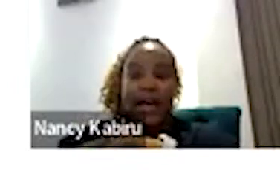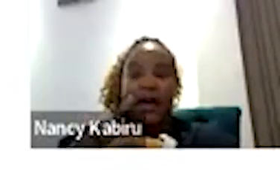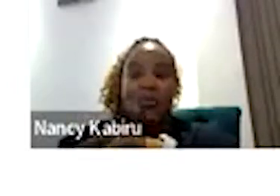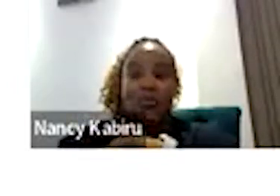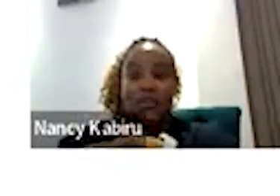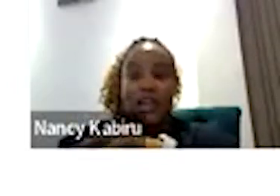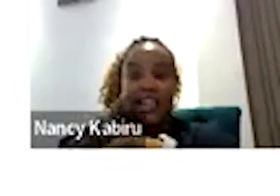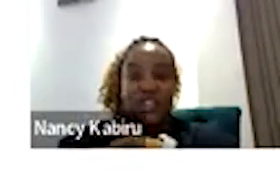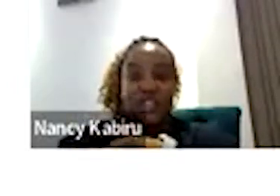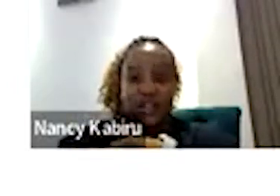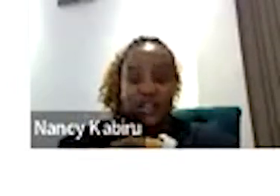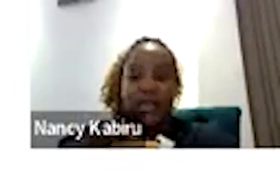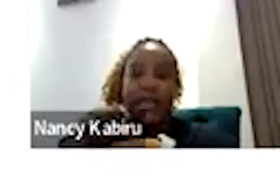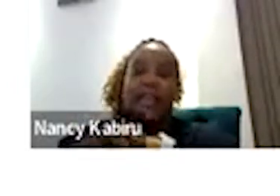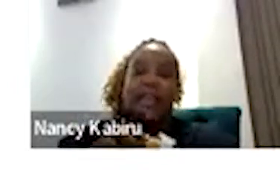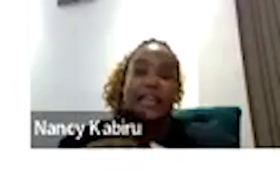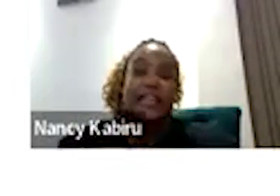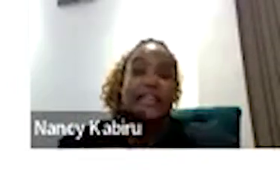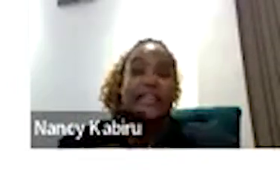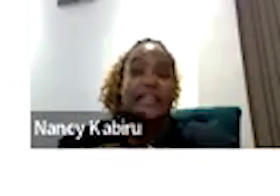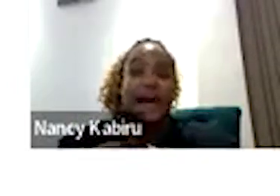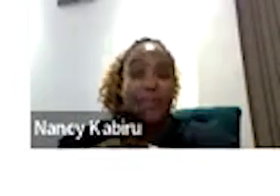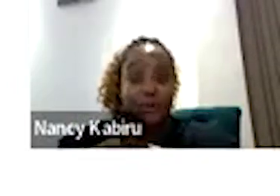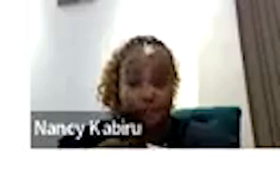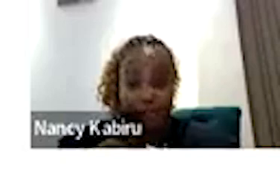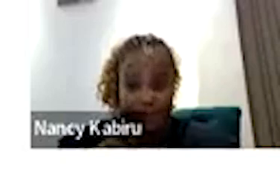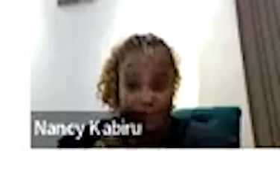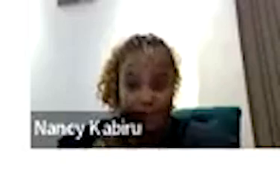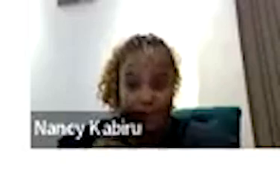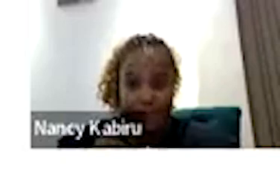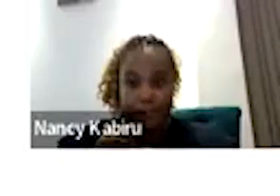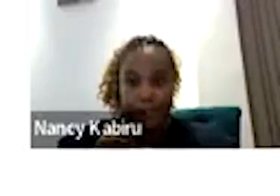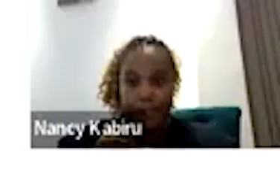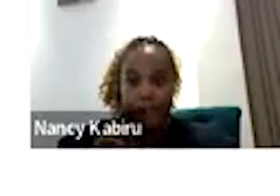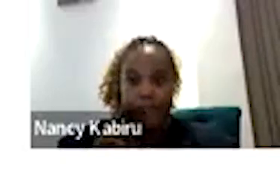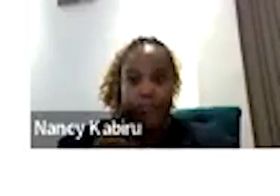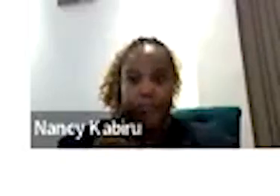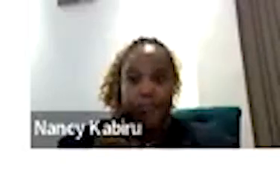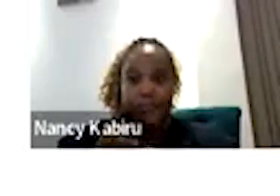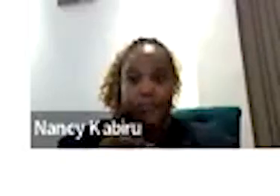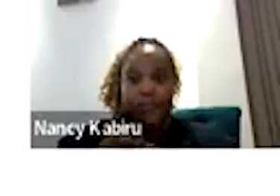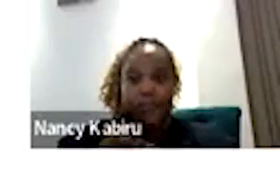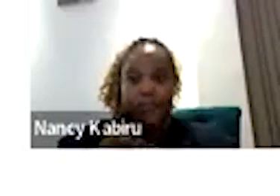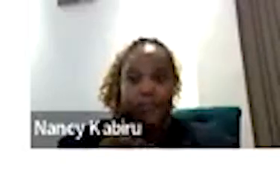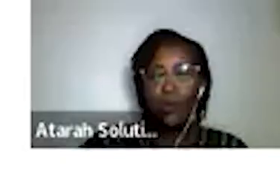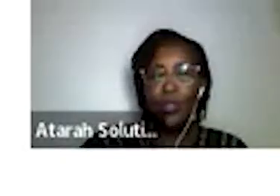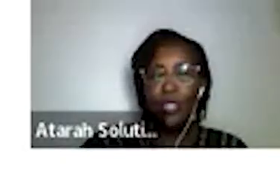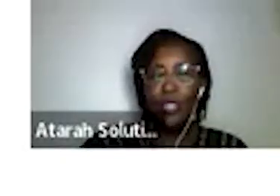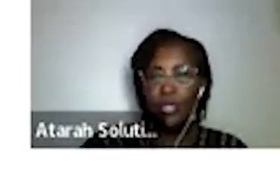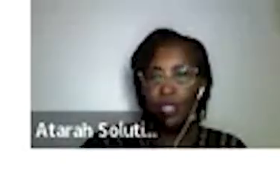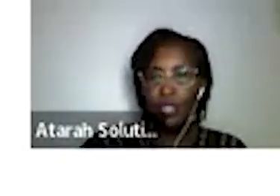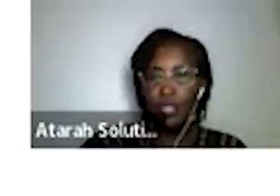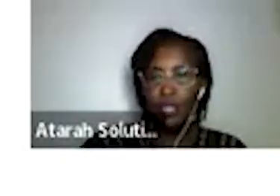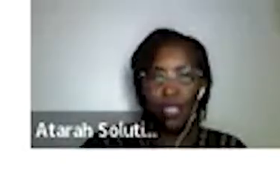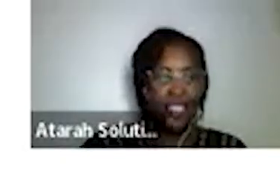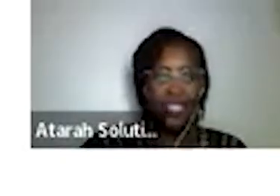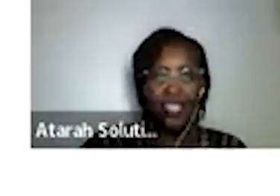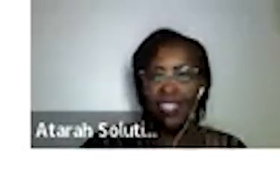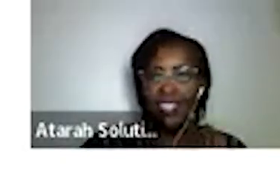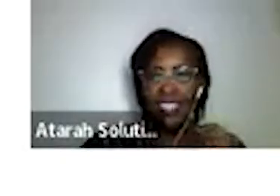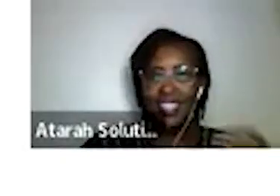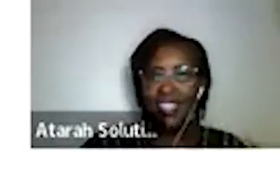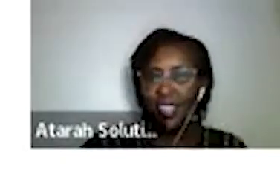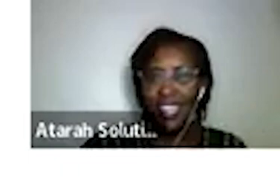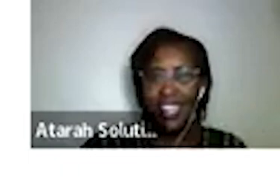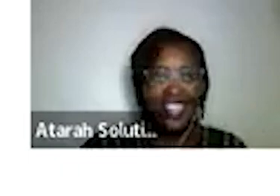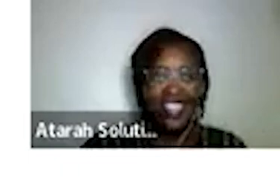a scar, a wound, an injury, then it is a problem. No, she gets a new thing. Like she